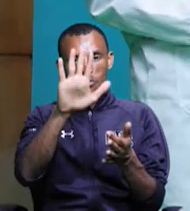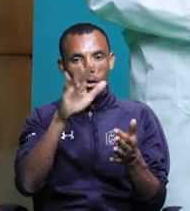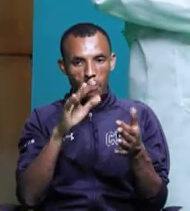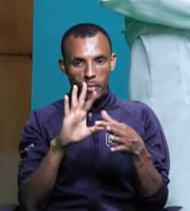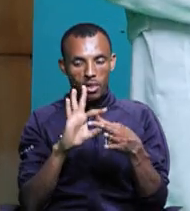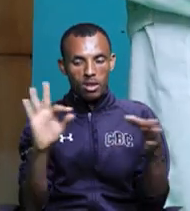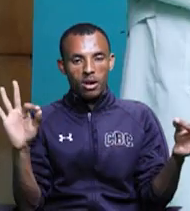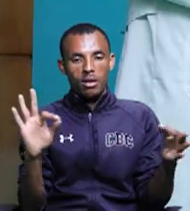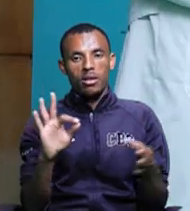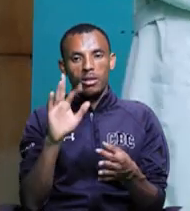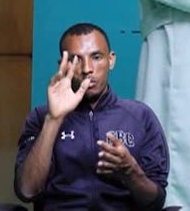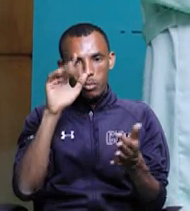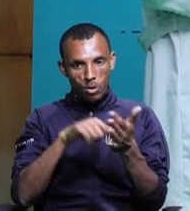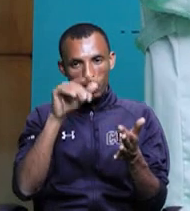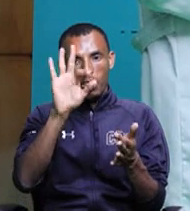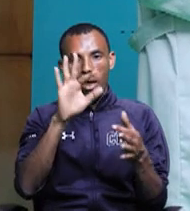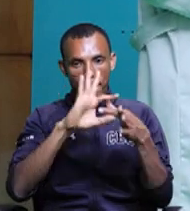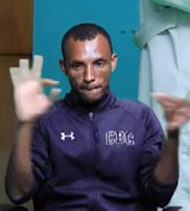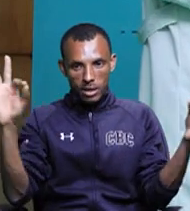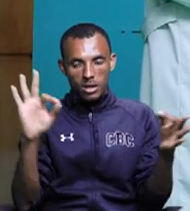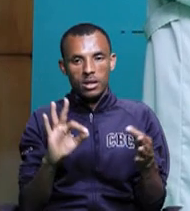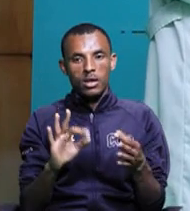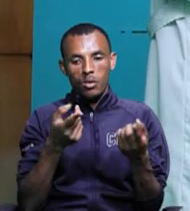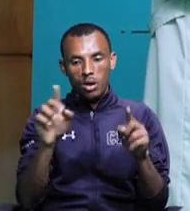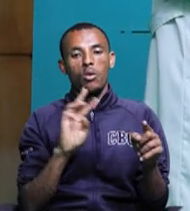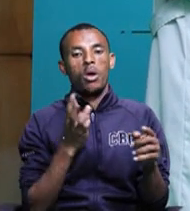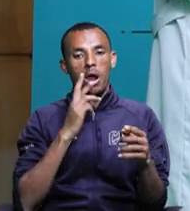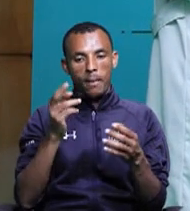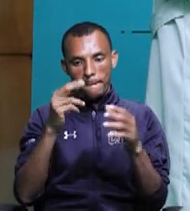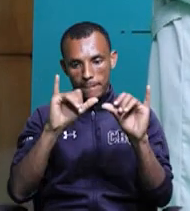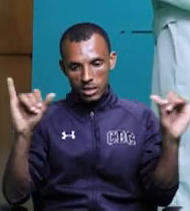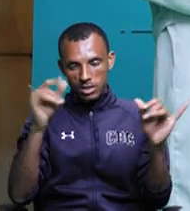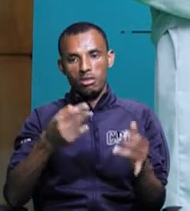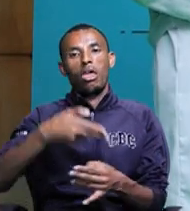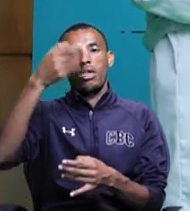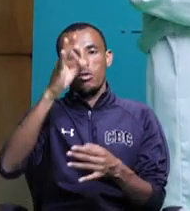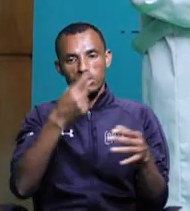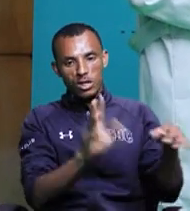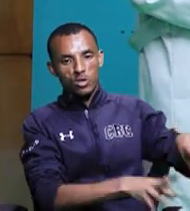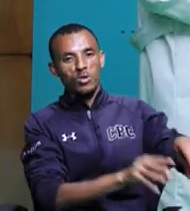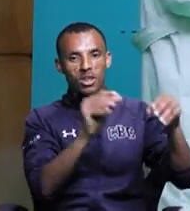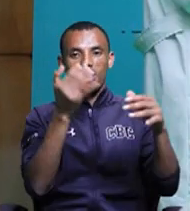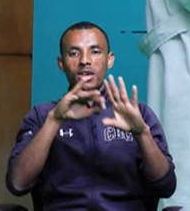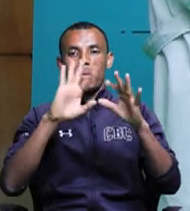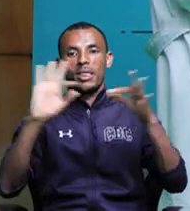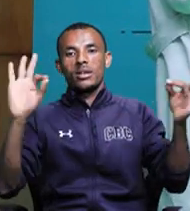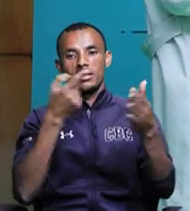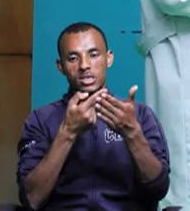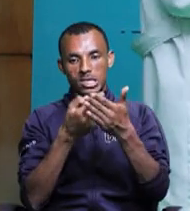2.5, 0.9 meters, it could be when you are measuring the height of a student in meters. So this